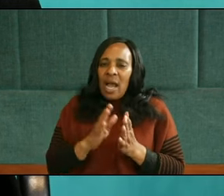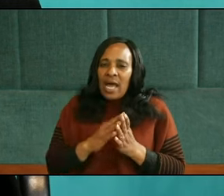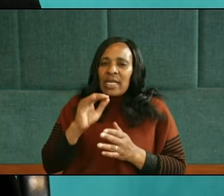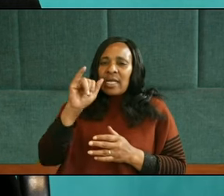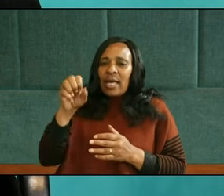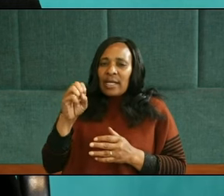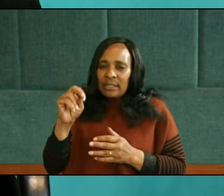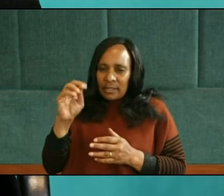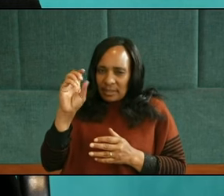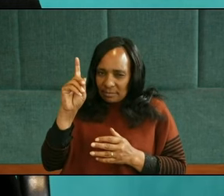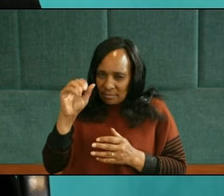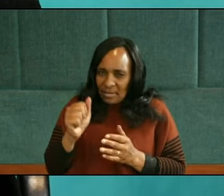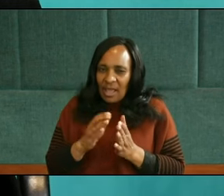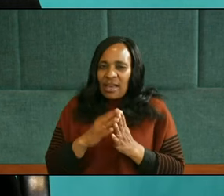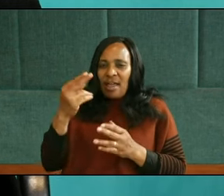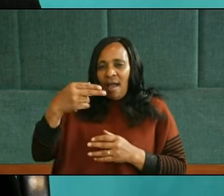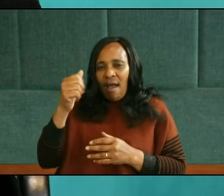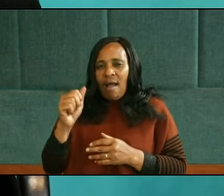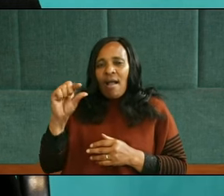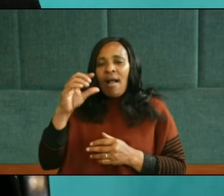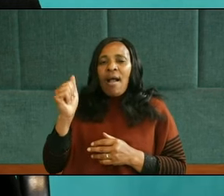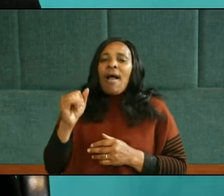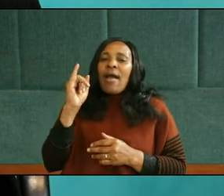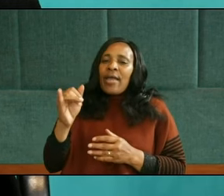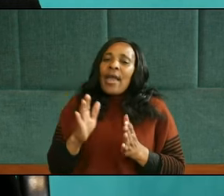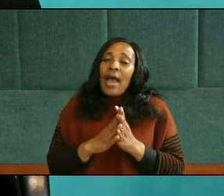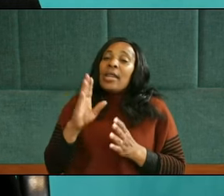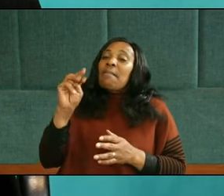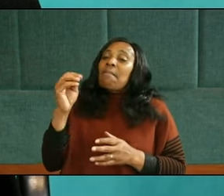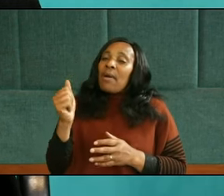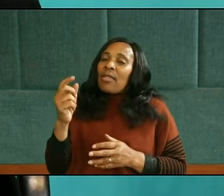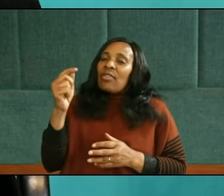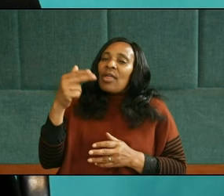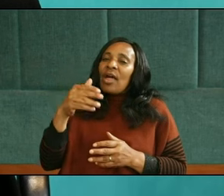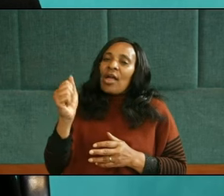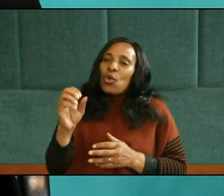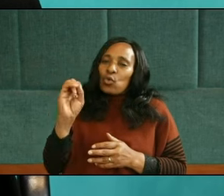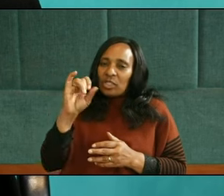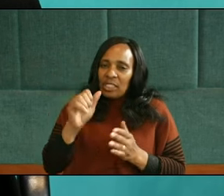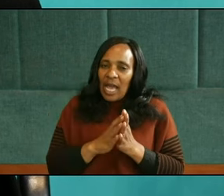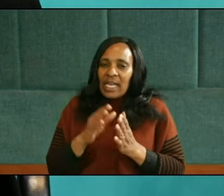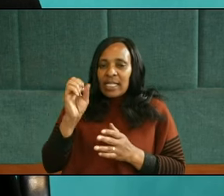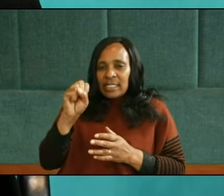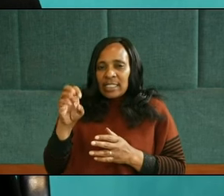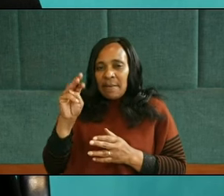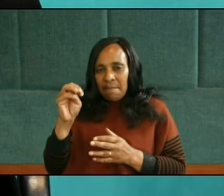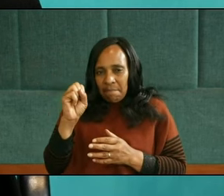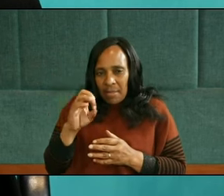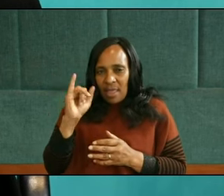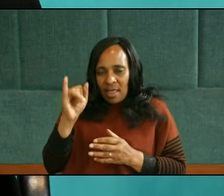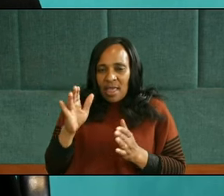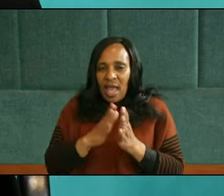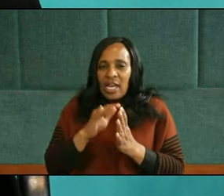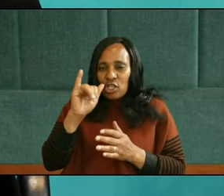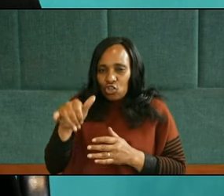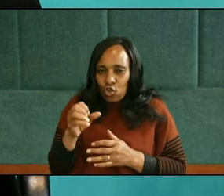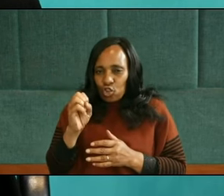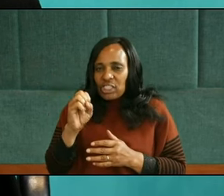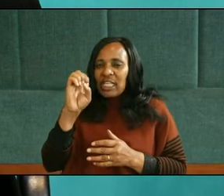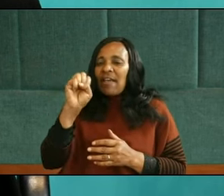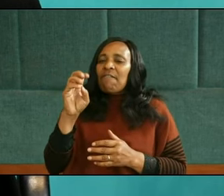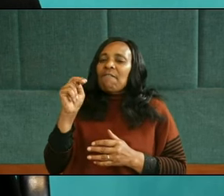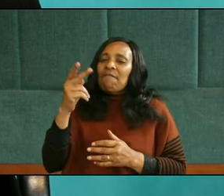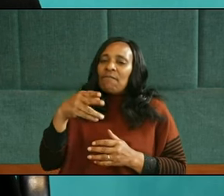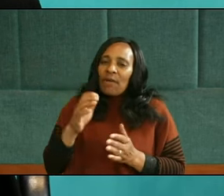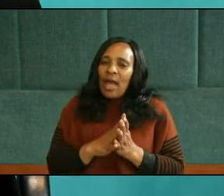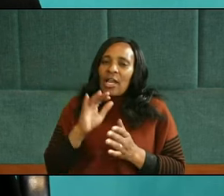the son of Math, the son of Matthias, the son of Semein, the son of Joseph, the son of Jodah, the son